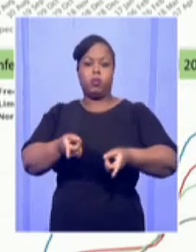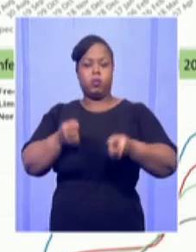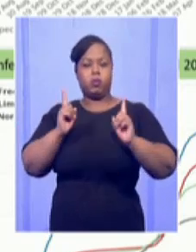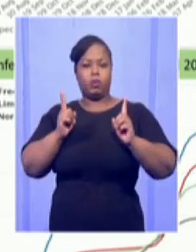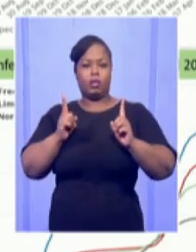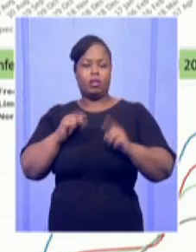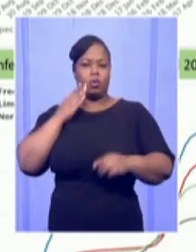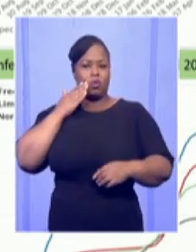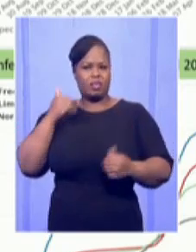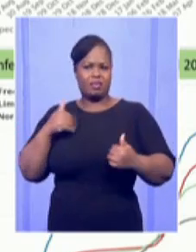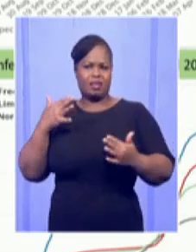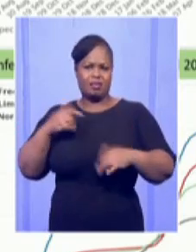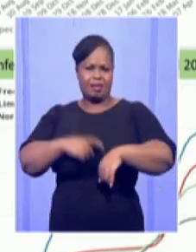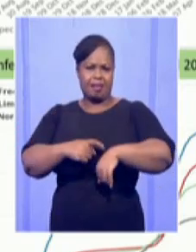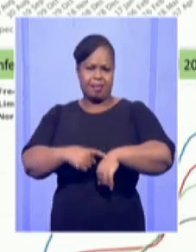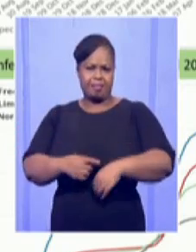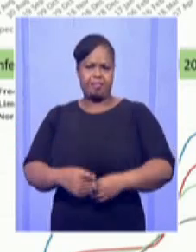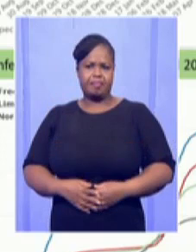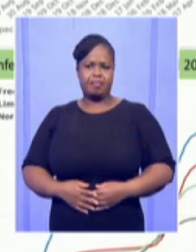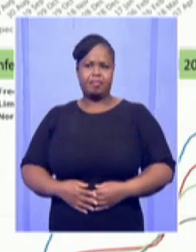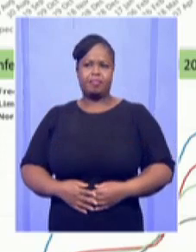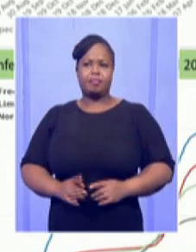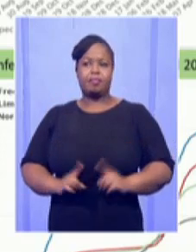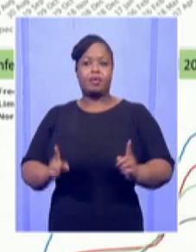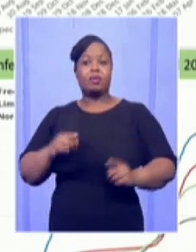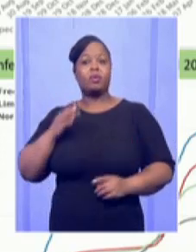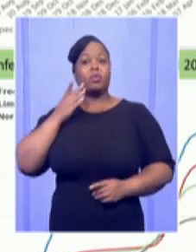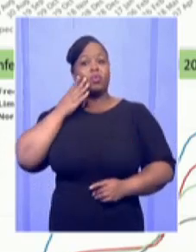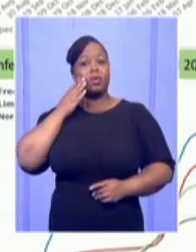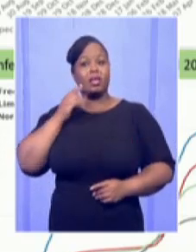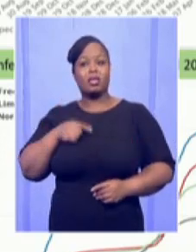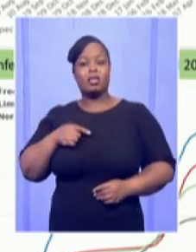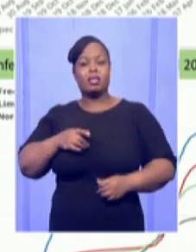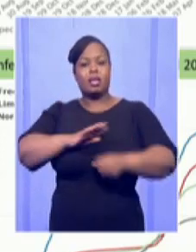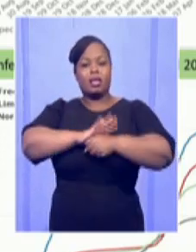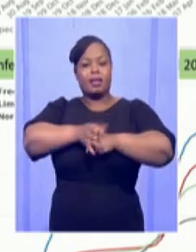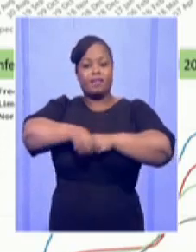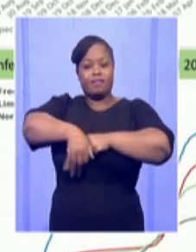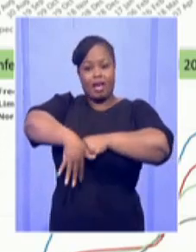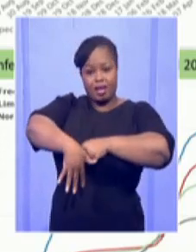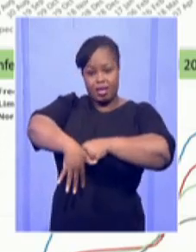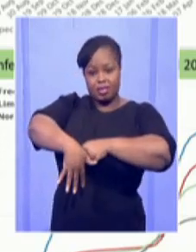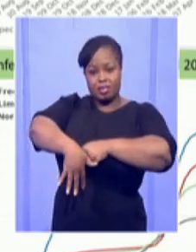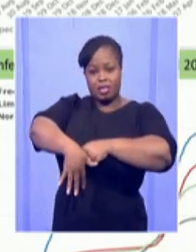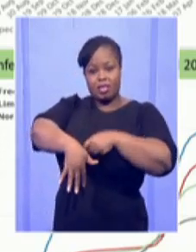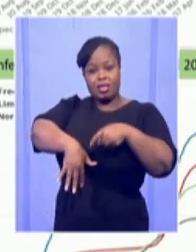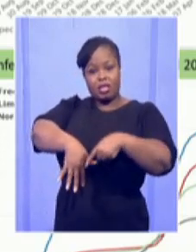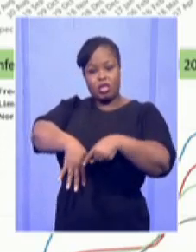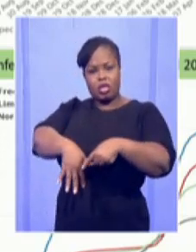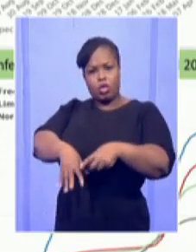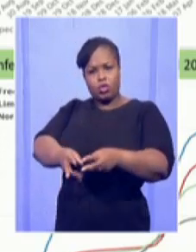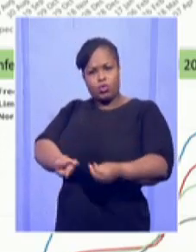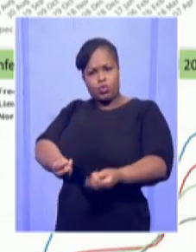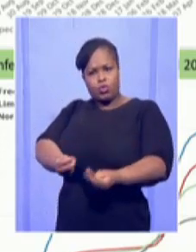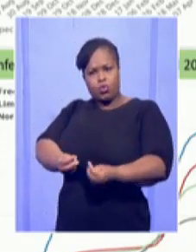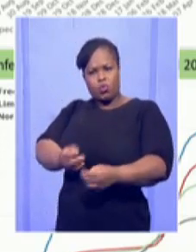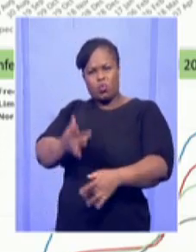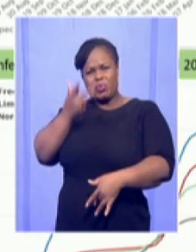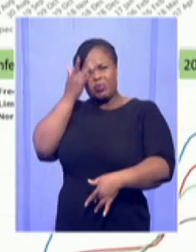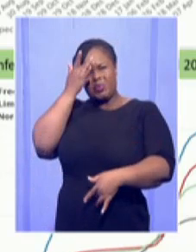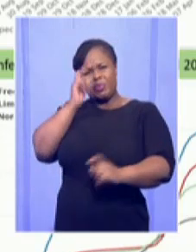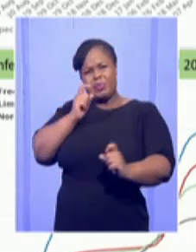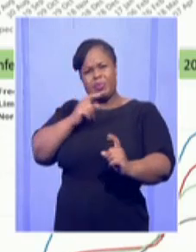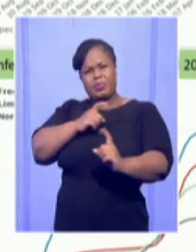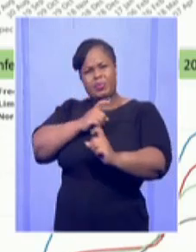period. But when the new variants came through, they created certain complications in the whole space,